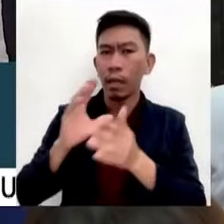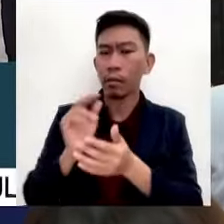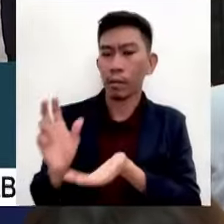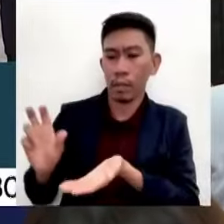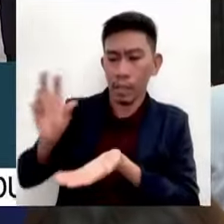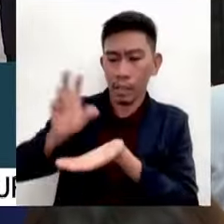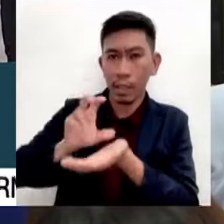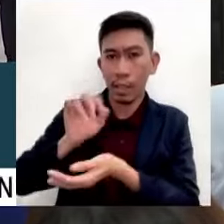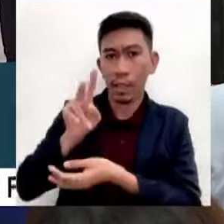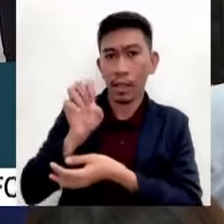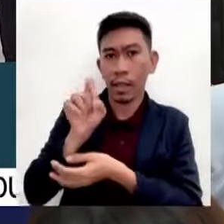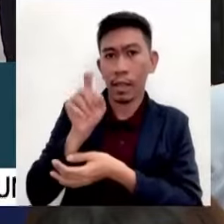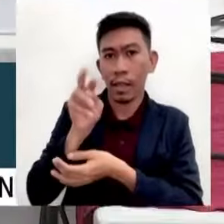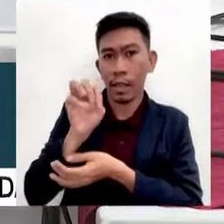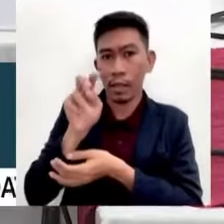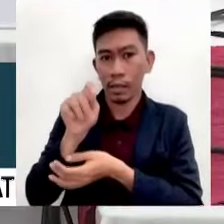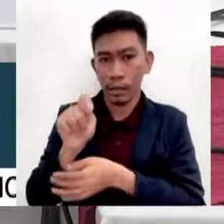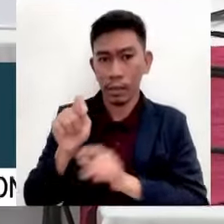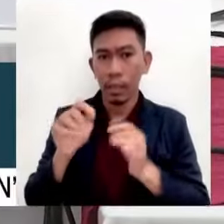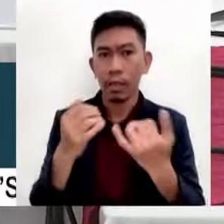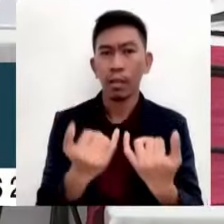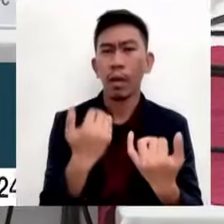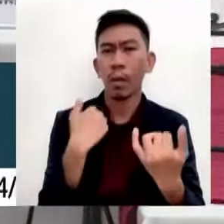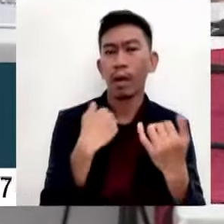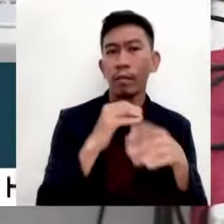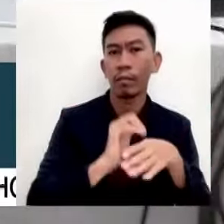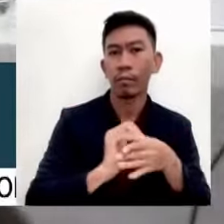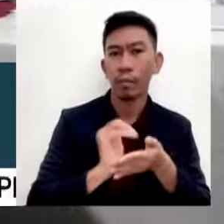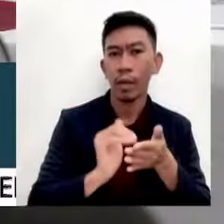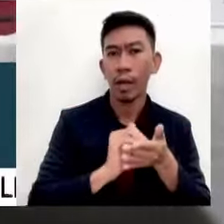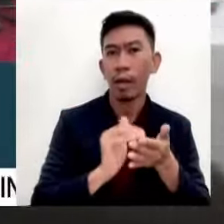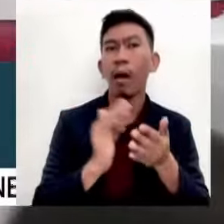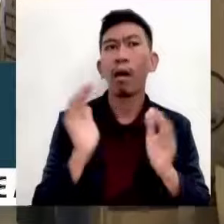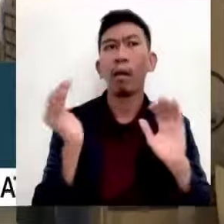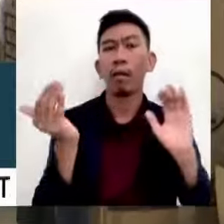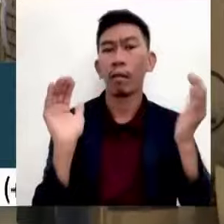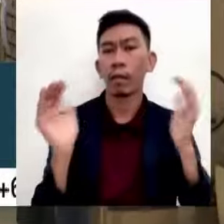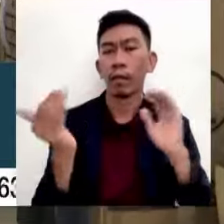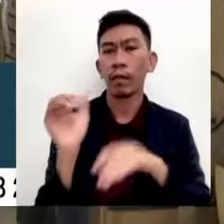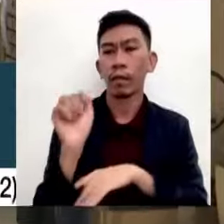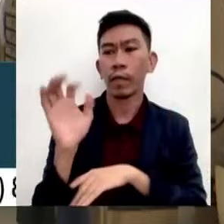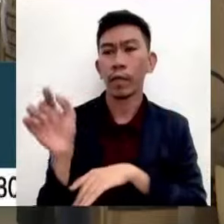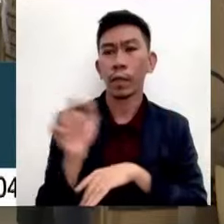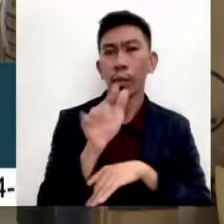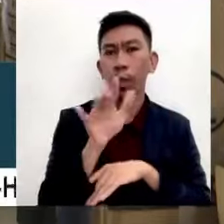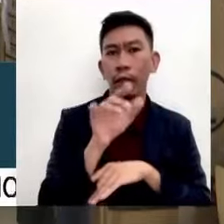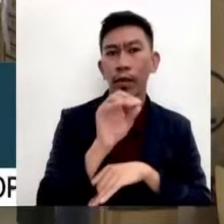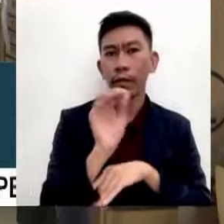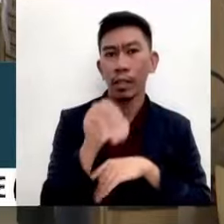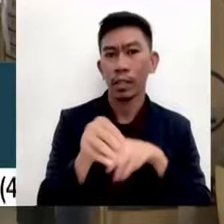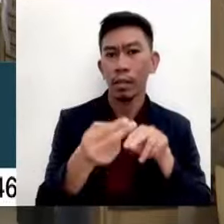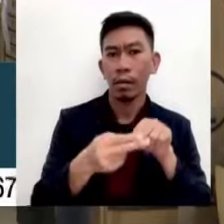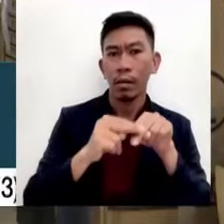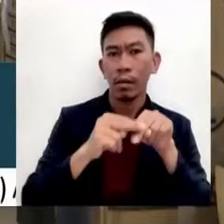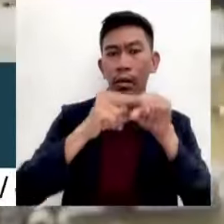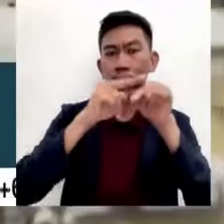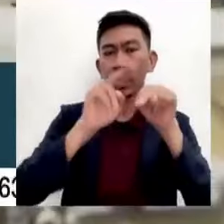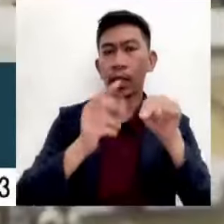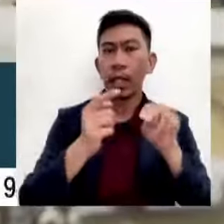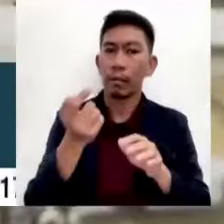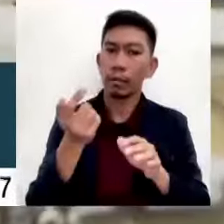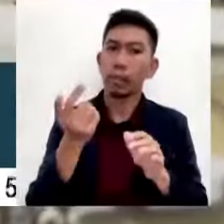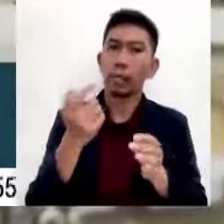a simulation that shows a 15 to 25% increase in the operational cost of businesses